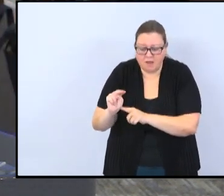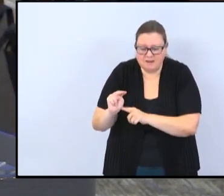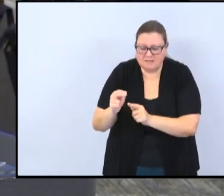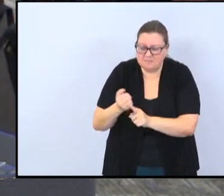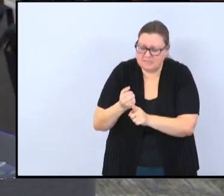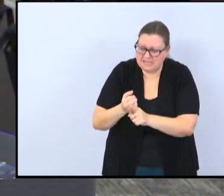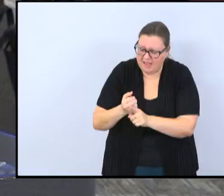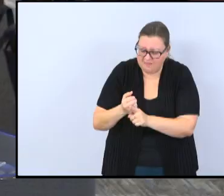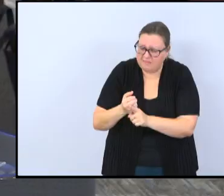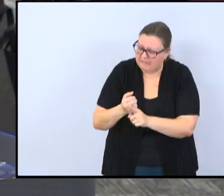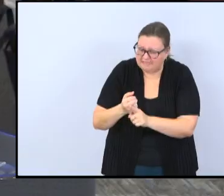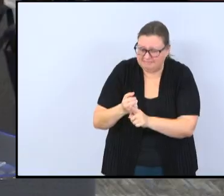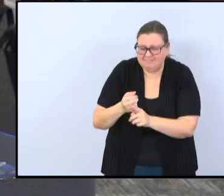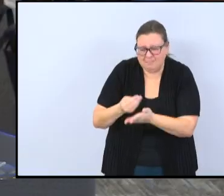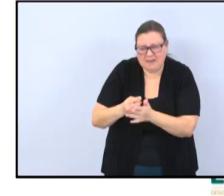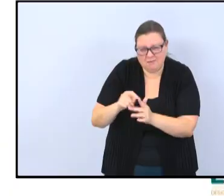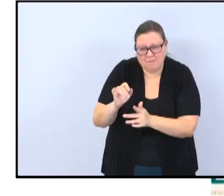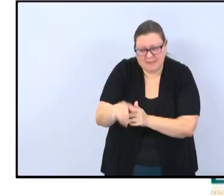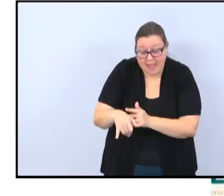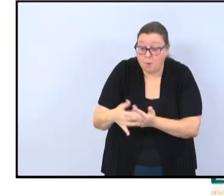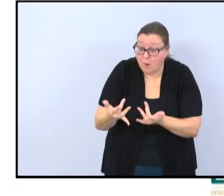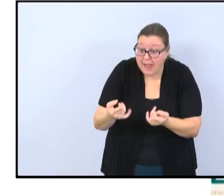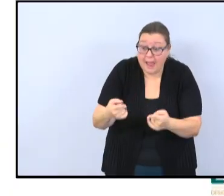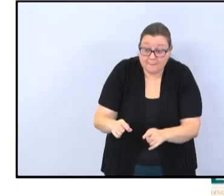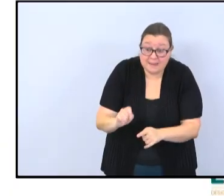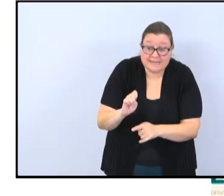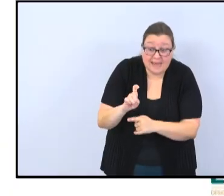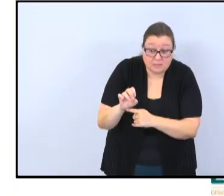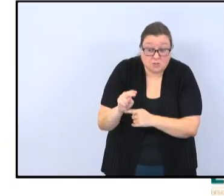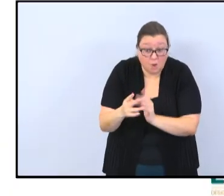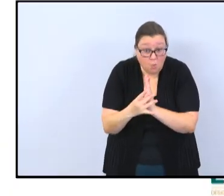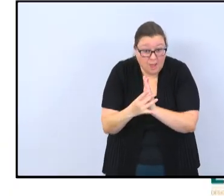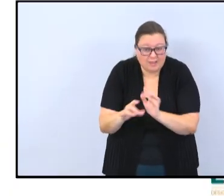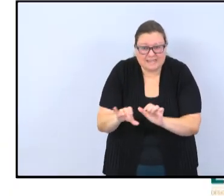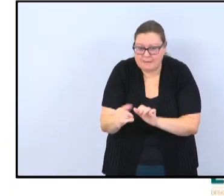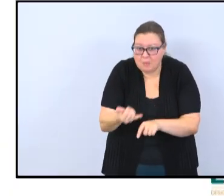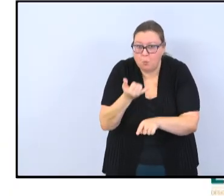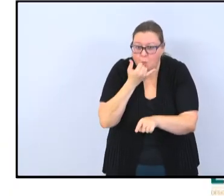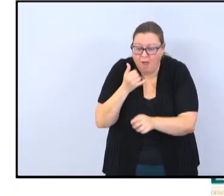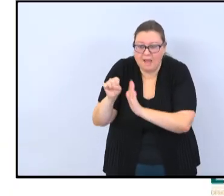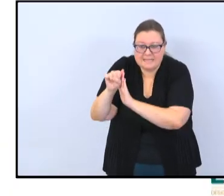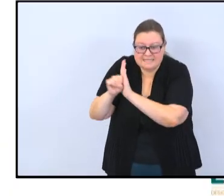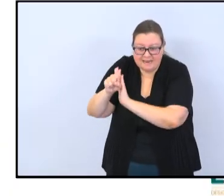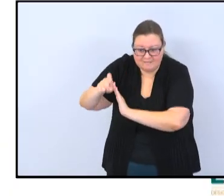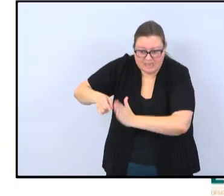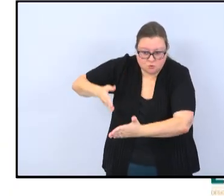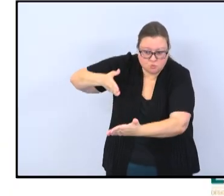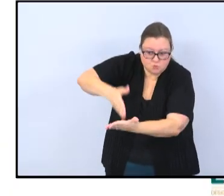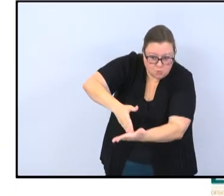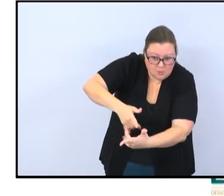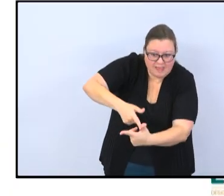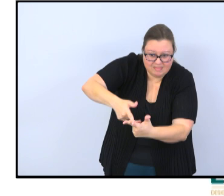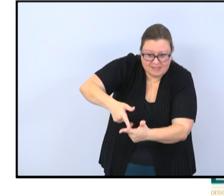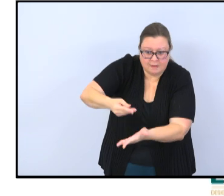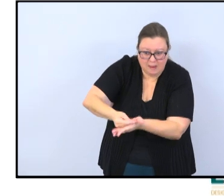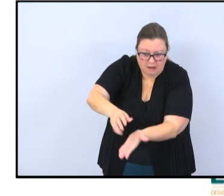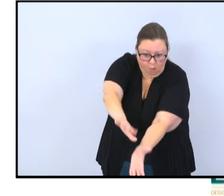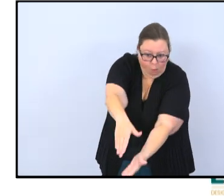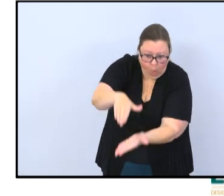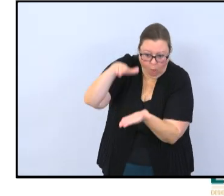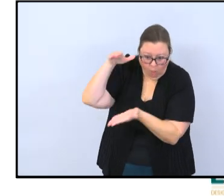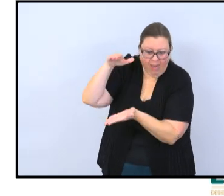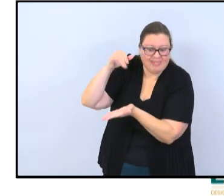something wrong, state sued them, they got paid, and SECO has been using these funds since the 80s to